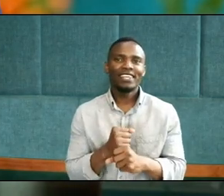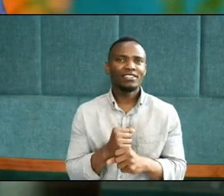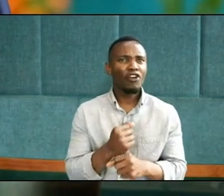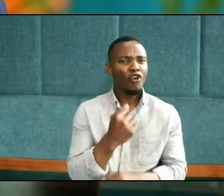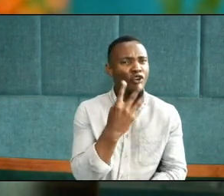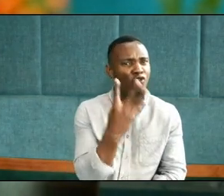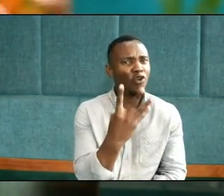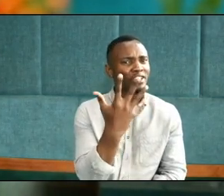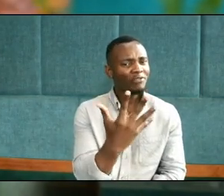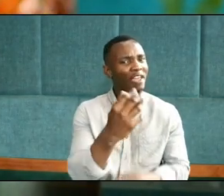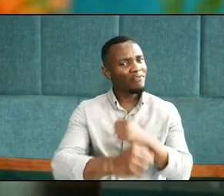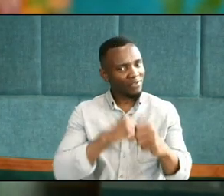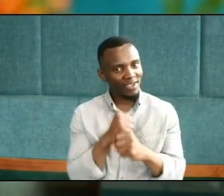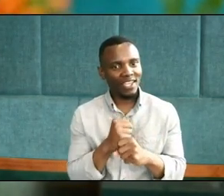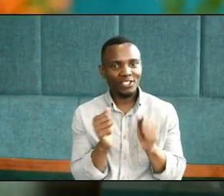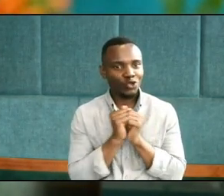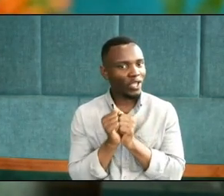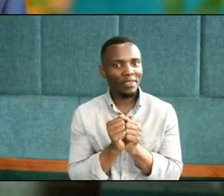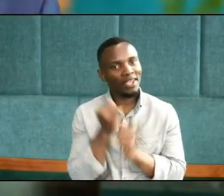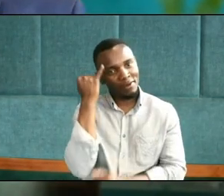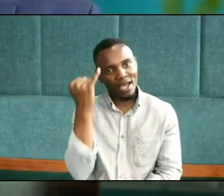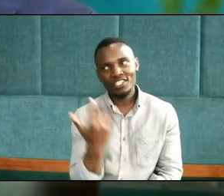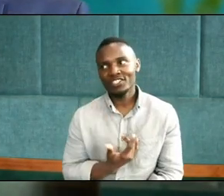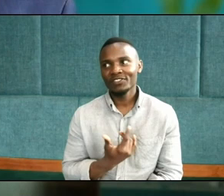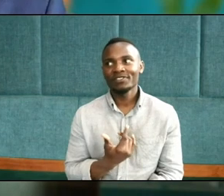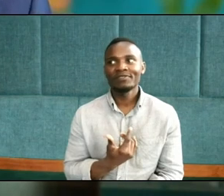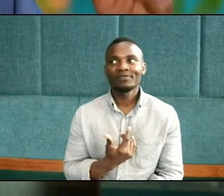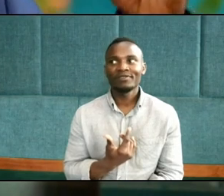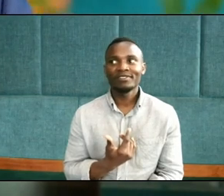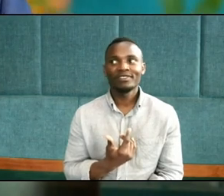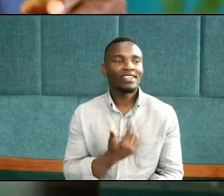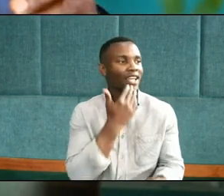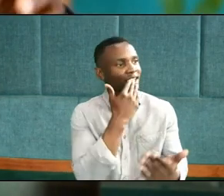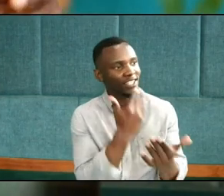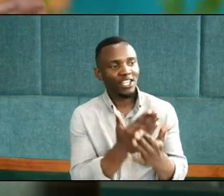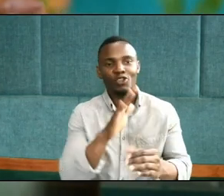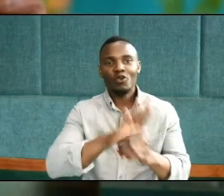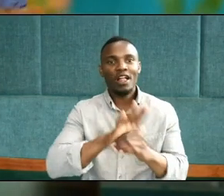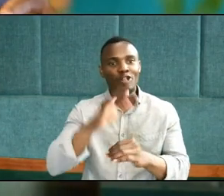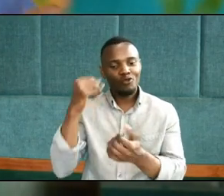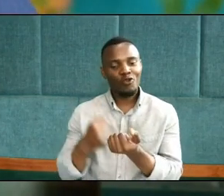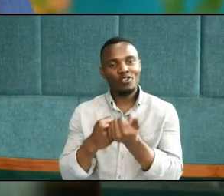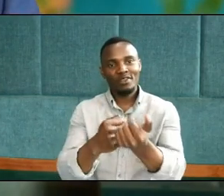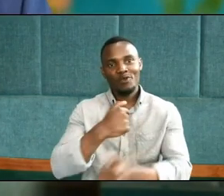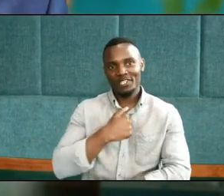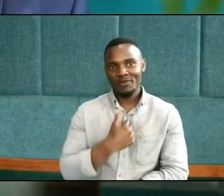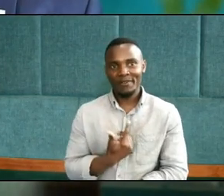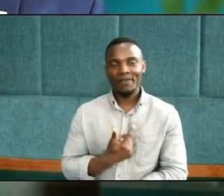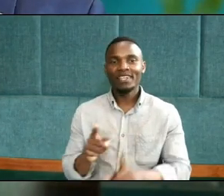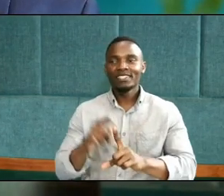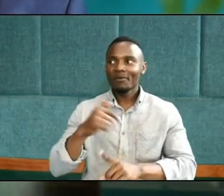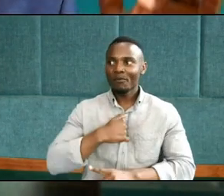45 years. Can you imagine how life can just grow like that? So Mary, thank you for supporting me, and I'm